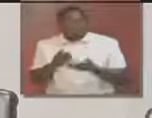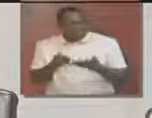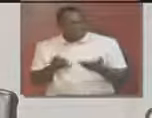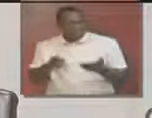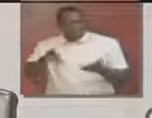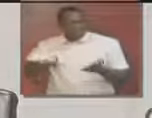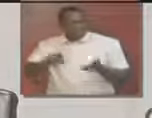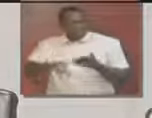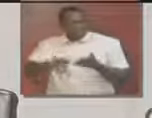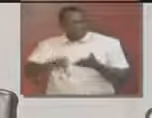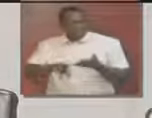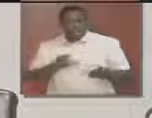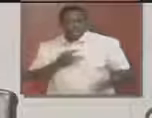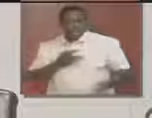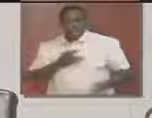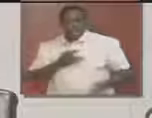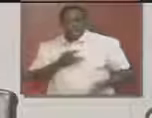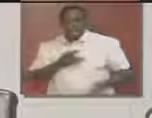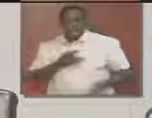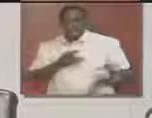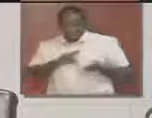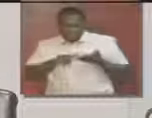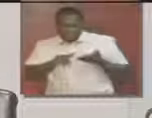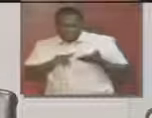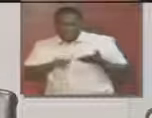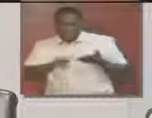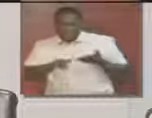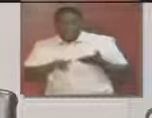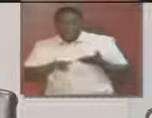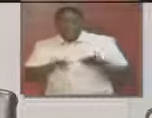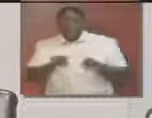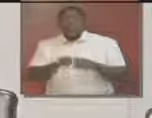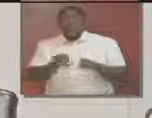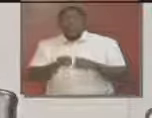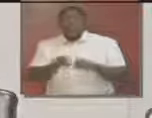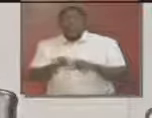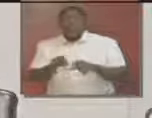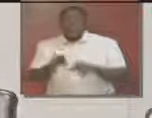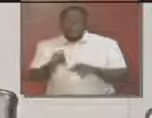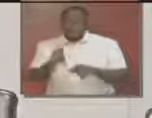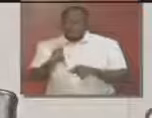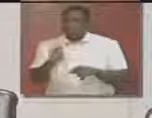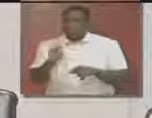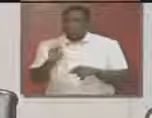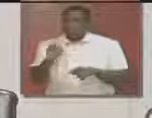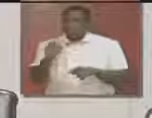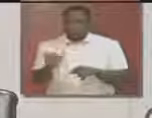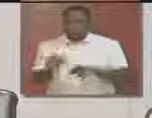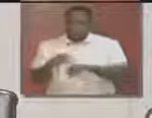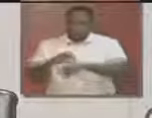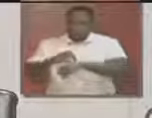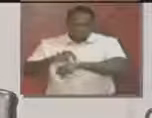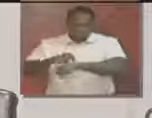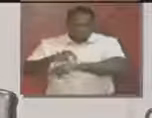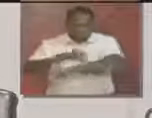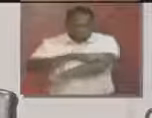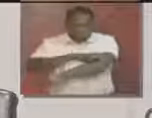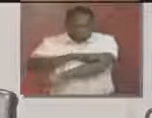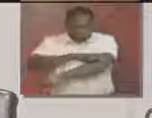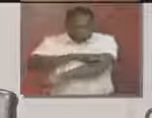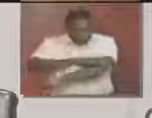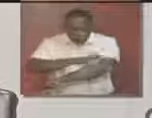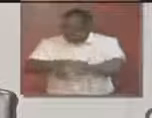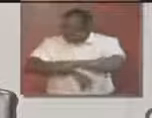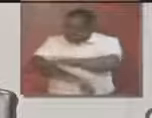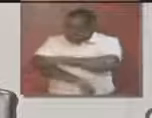one. Number two, surprisingly, they have joint pains. So the system gets inflamed, not just the skin and mucous membranes, but the joints also. And